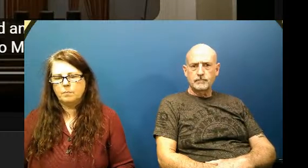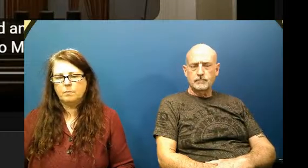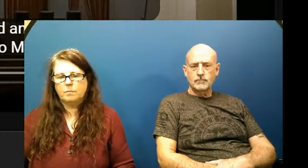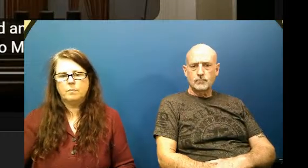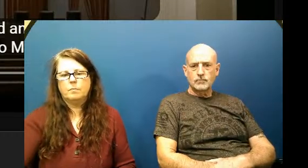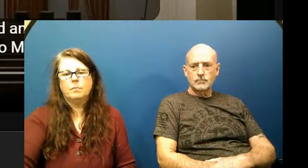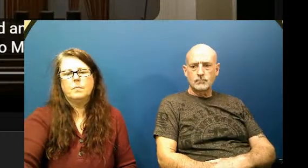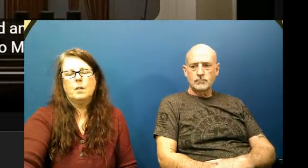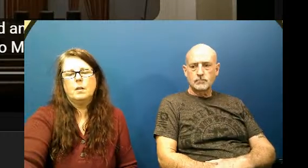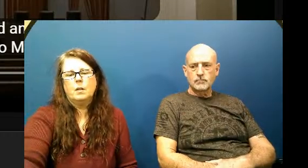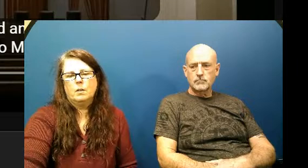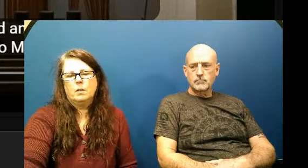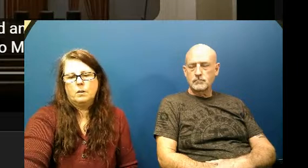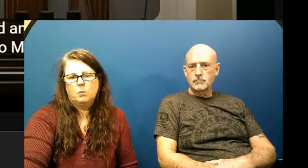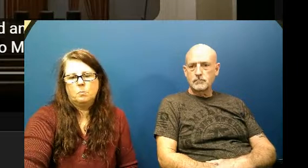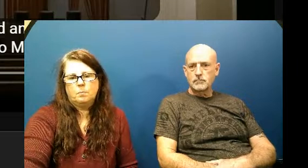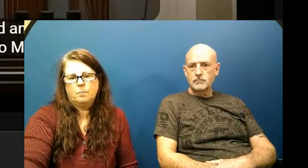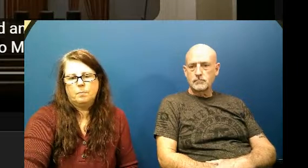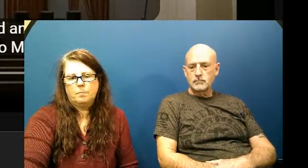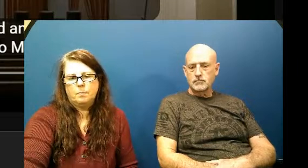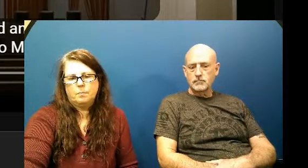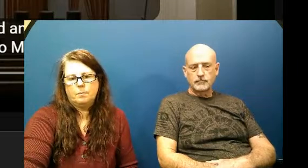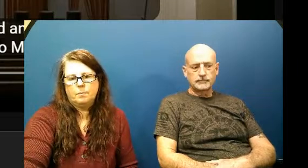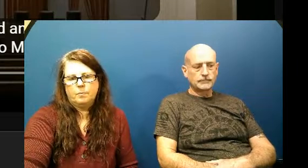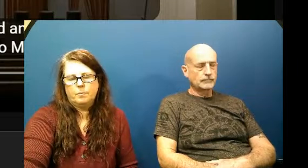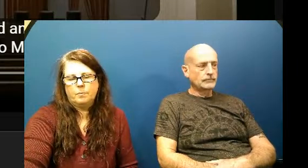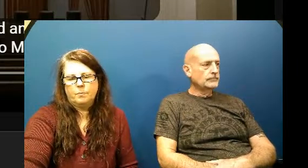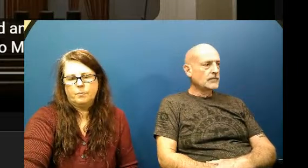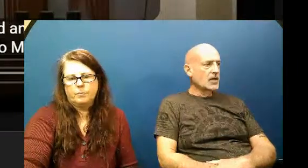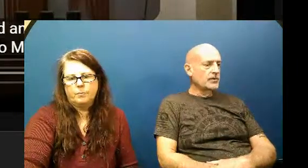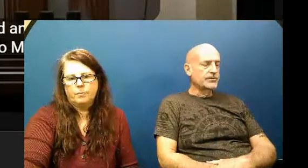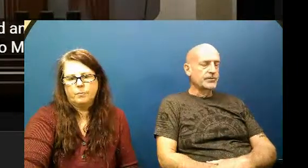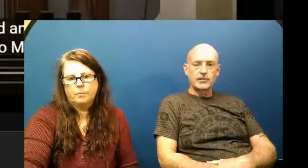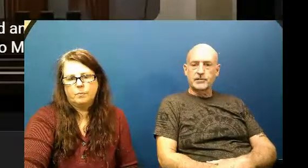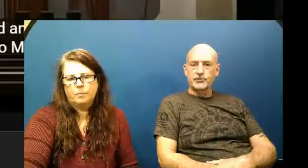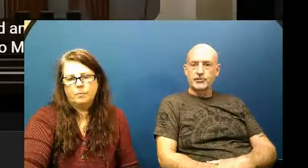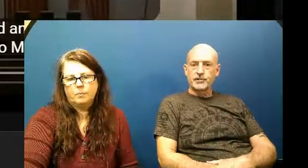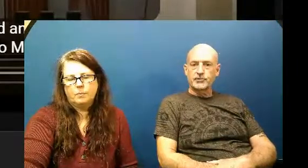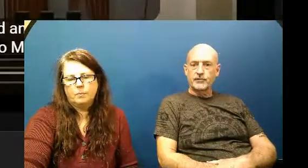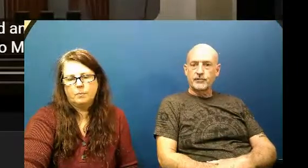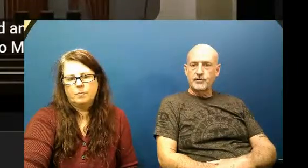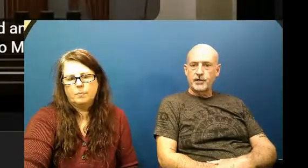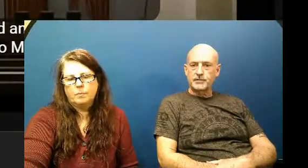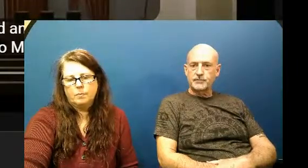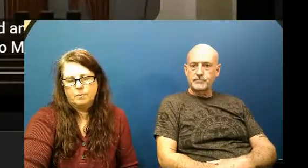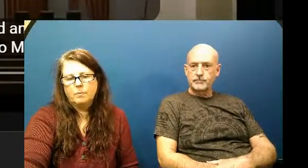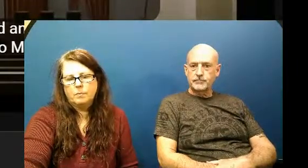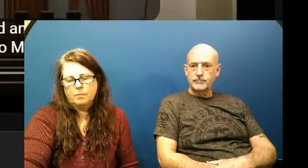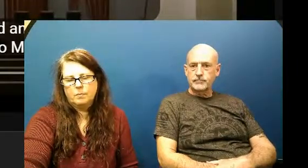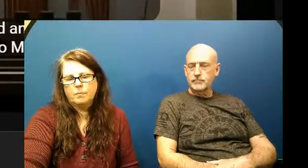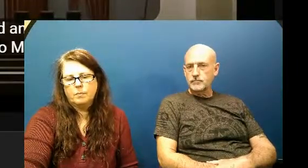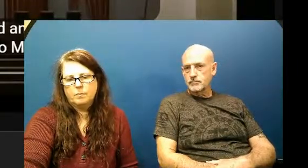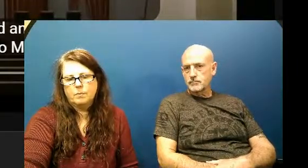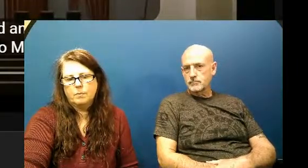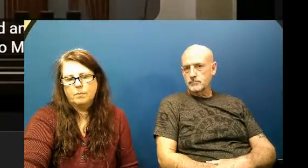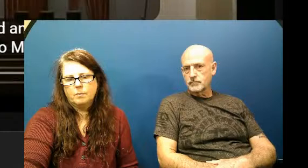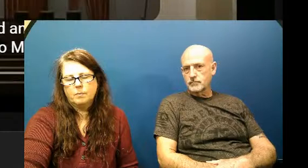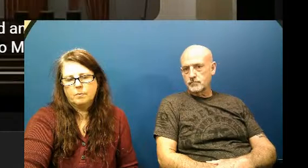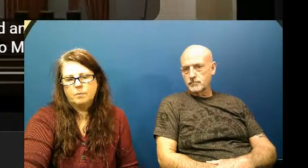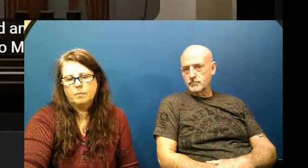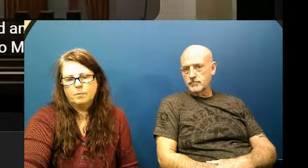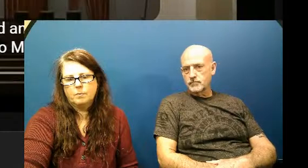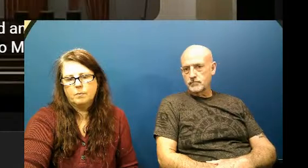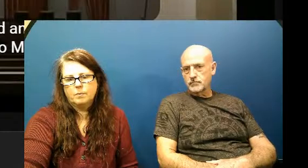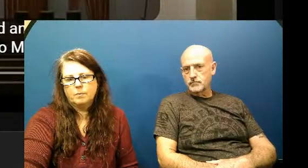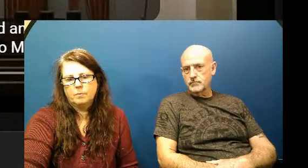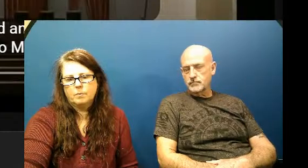General Prelogar. Mr. Chief Justice, and may it please the court. This is The Solicitor Chinese General for the government's U.S. control of TikTok poses a grave threat